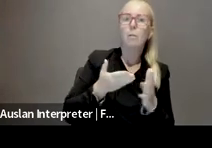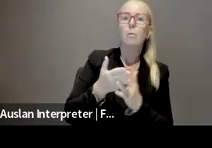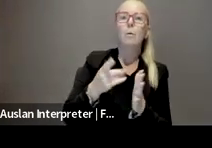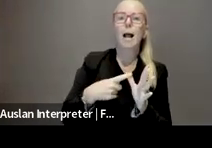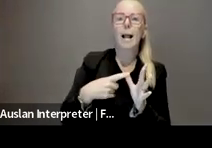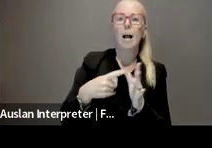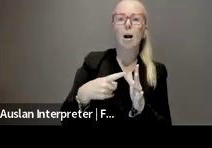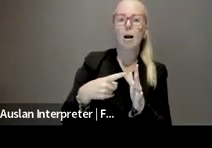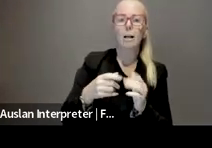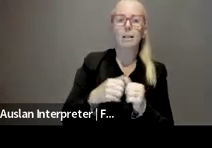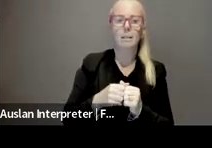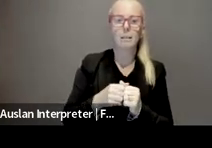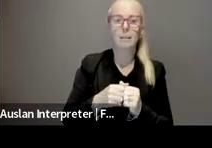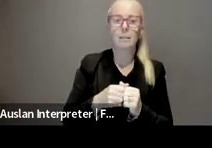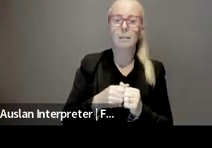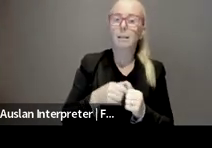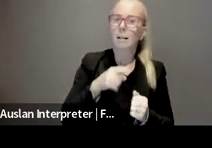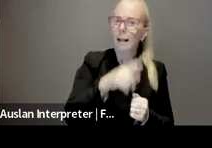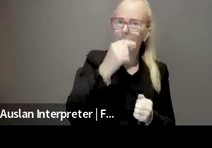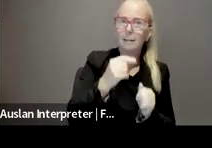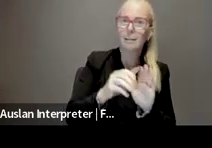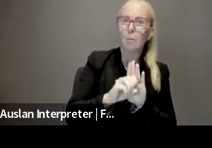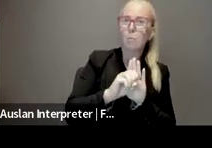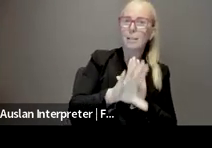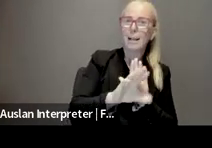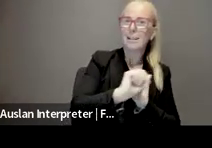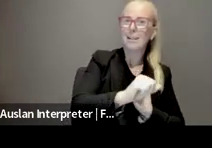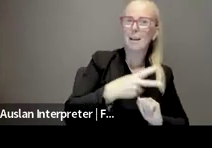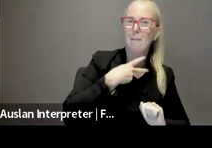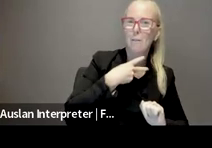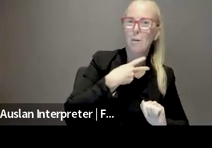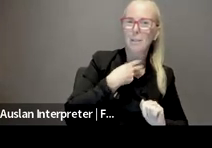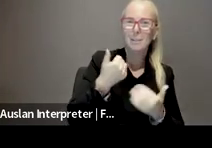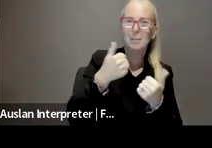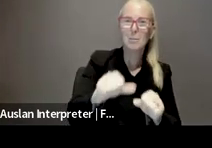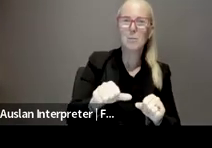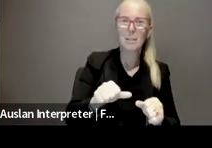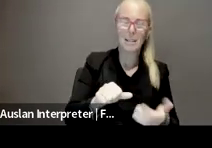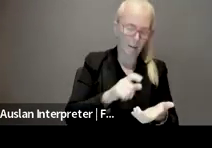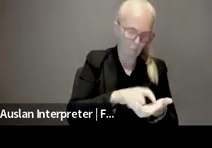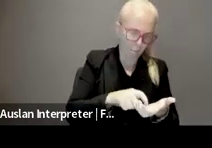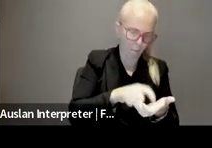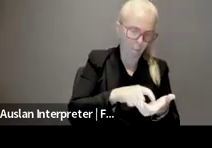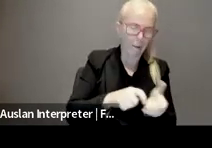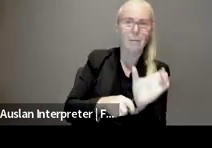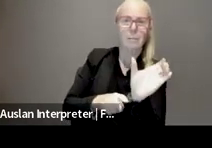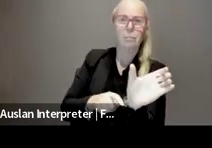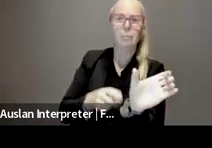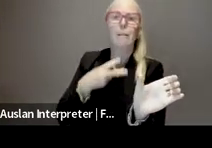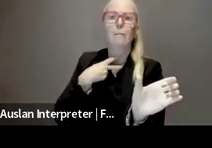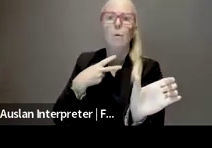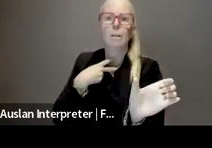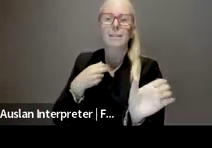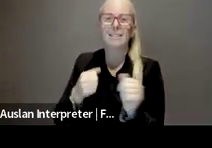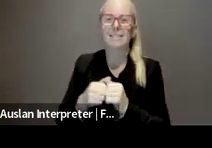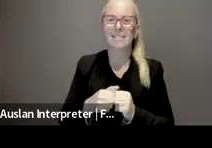own personalised voice, effortlessly crafted through iVocab's AI-enabled predictive modelling technology. With every interaction,